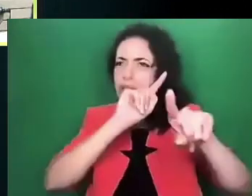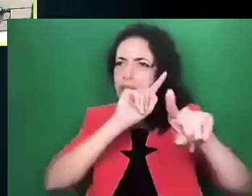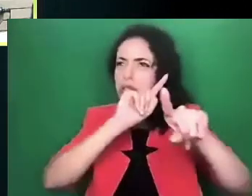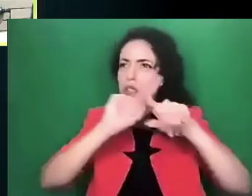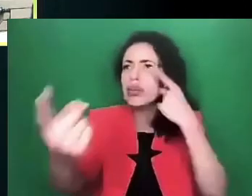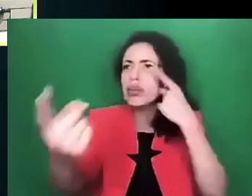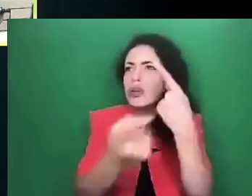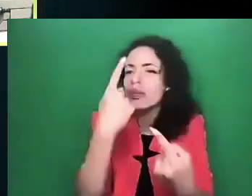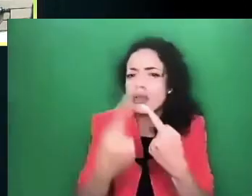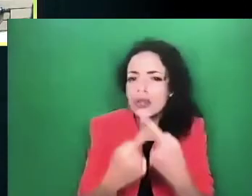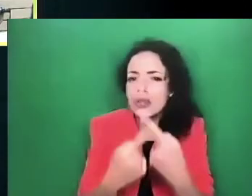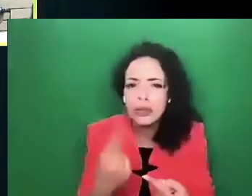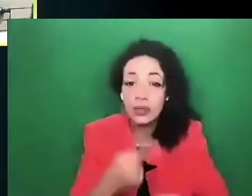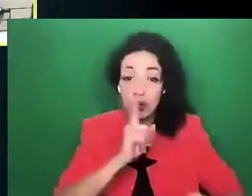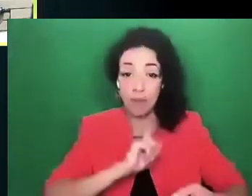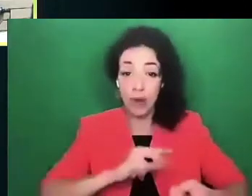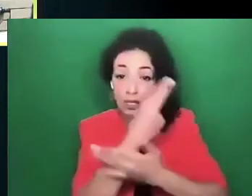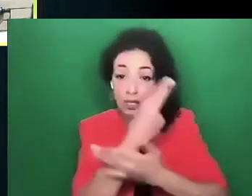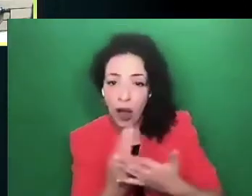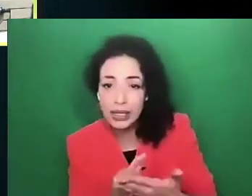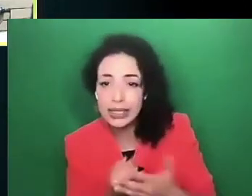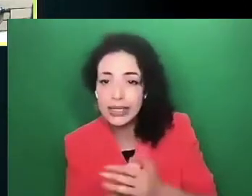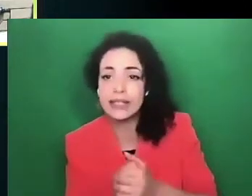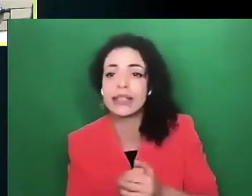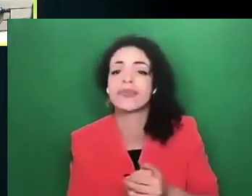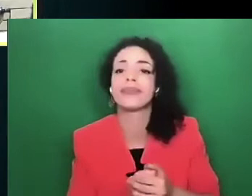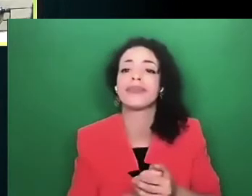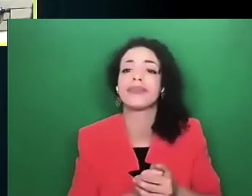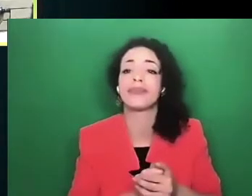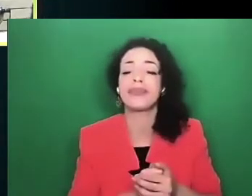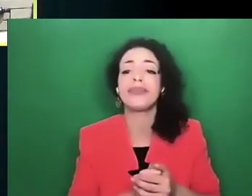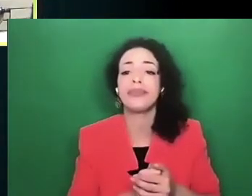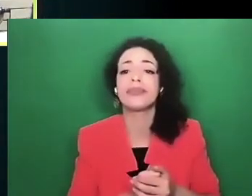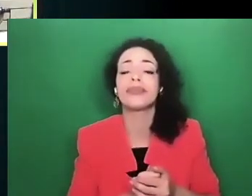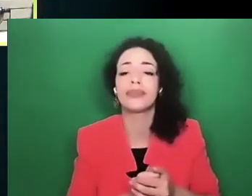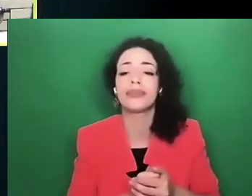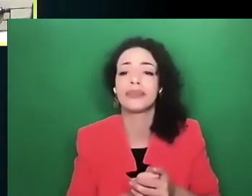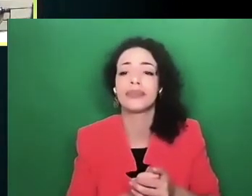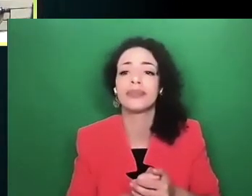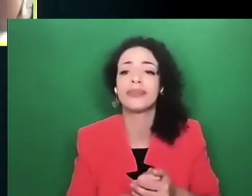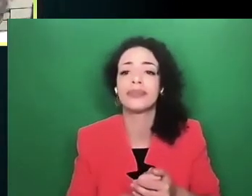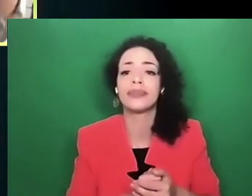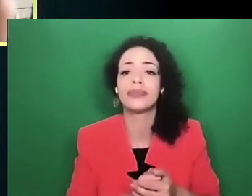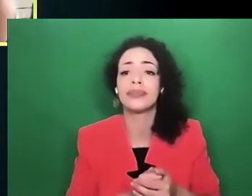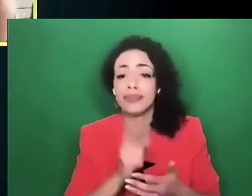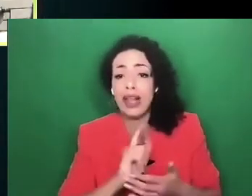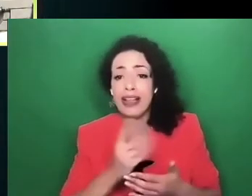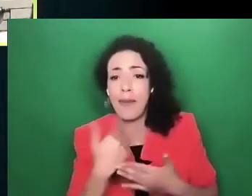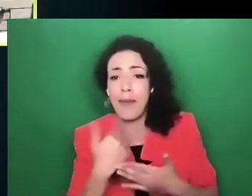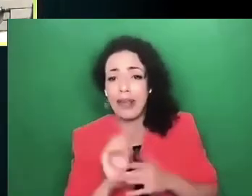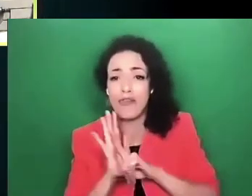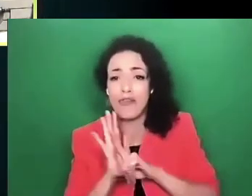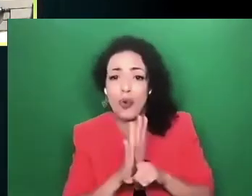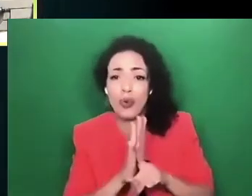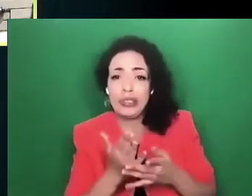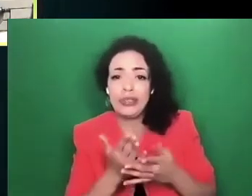a while since 82, exiled, well, not exiled because it was self, I had, you know, nobody had exiled me. I'd